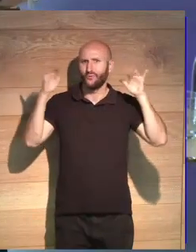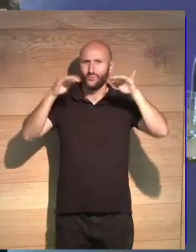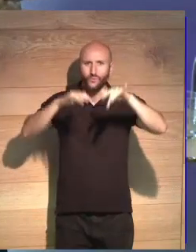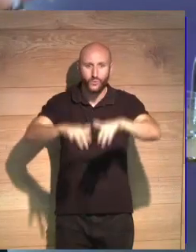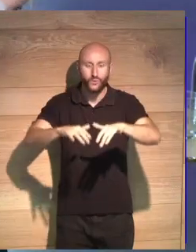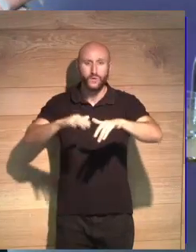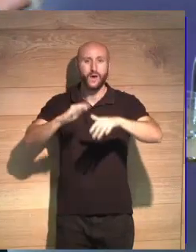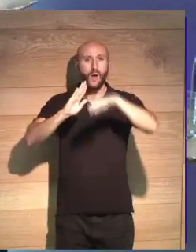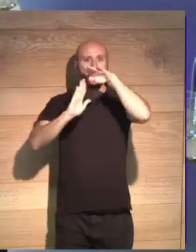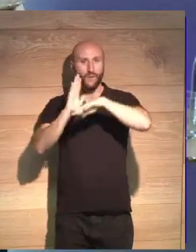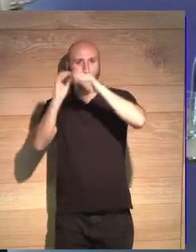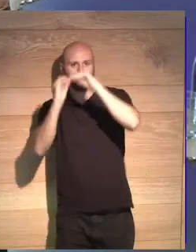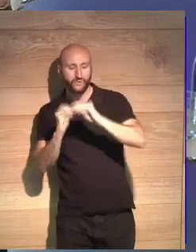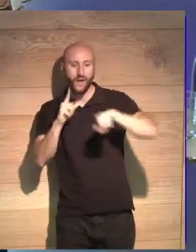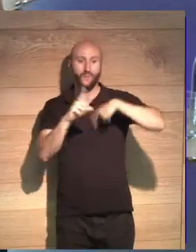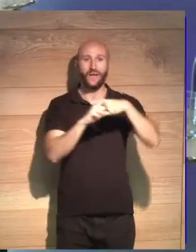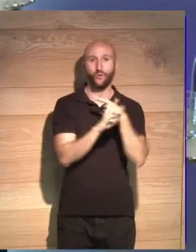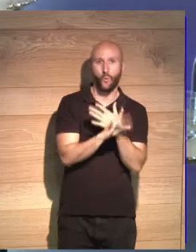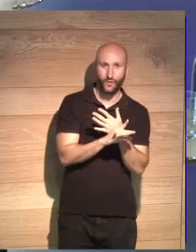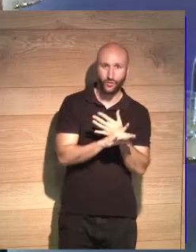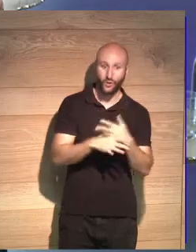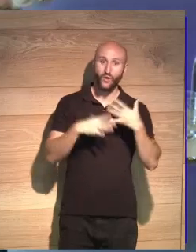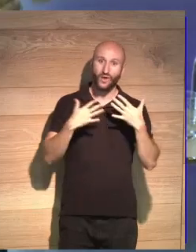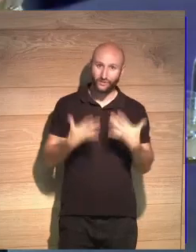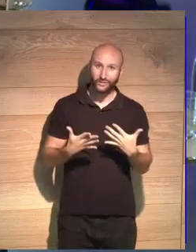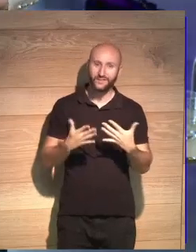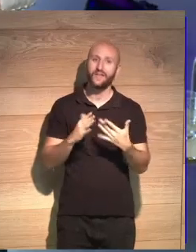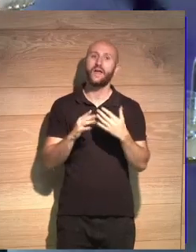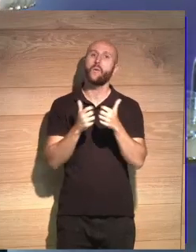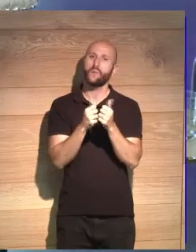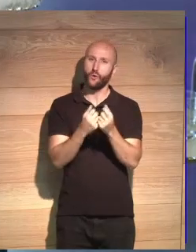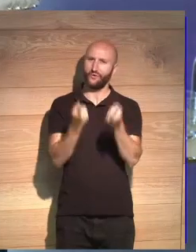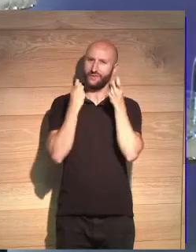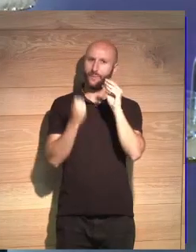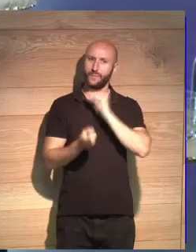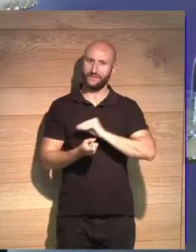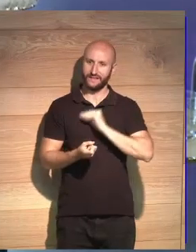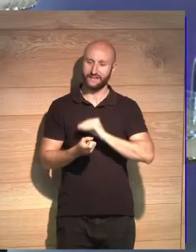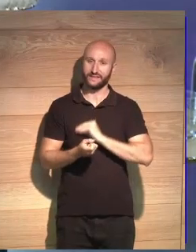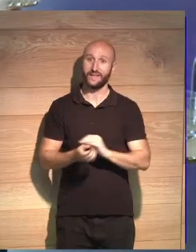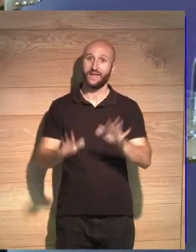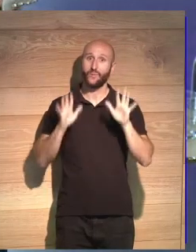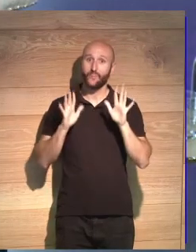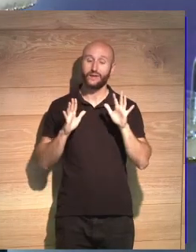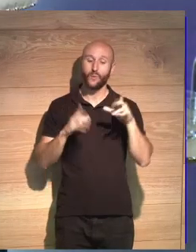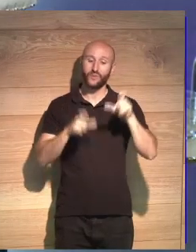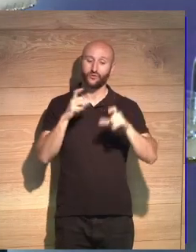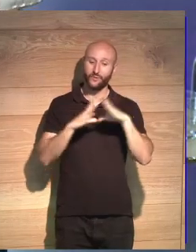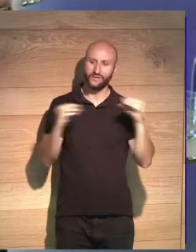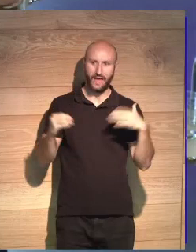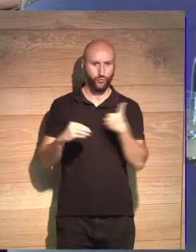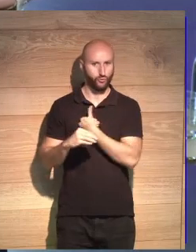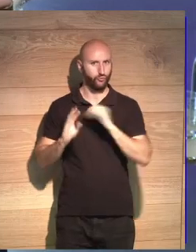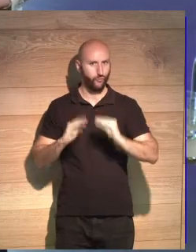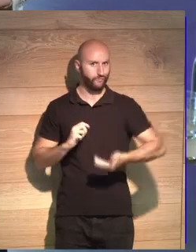his classrooms were filled with people trying to learn how to program. So video games teaches a lot, but I think that universities